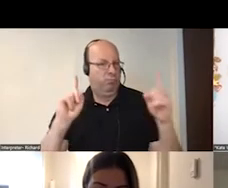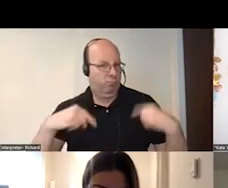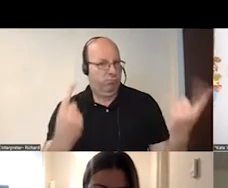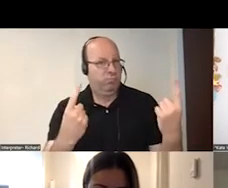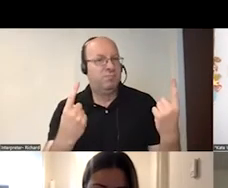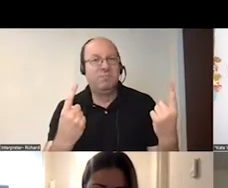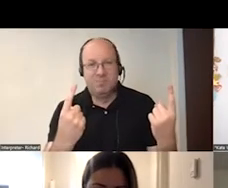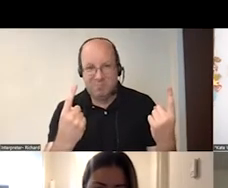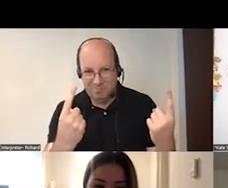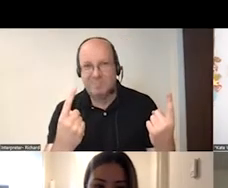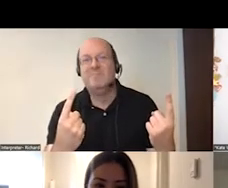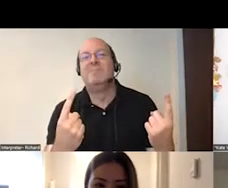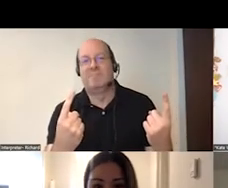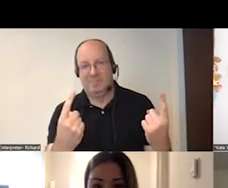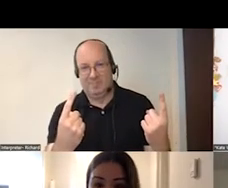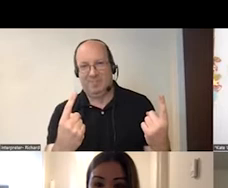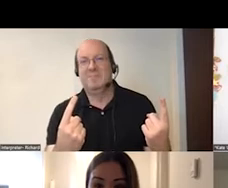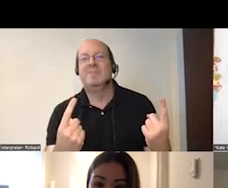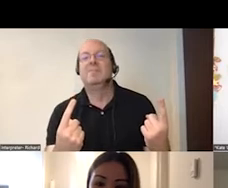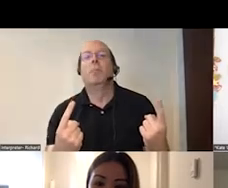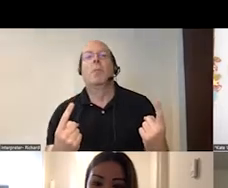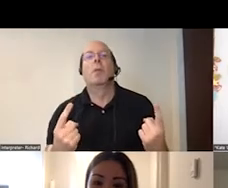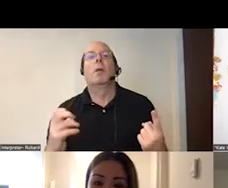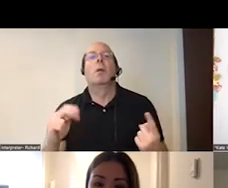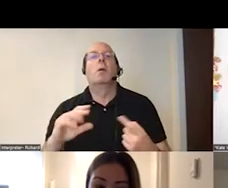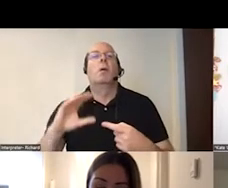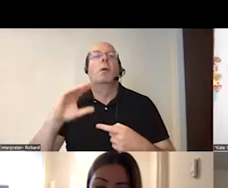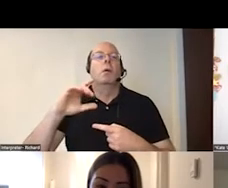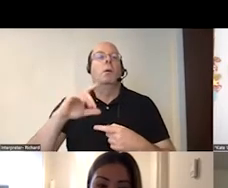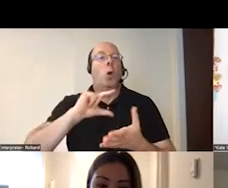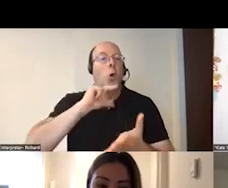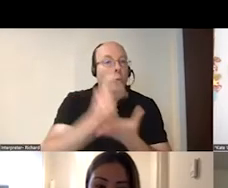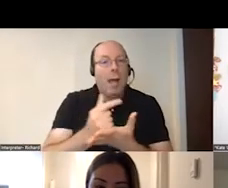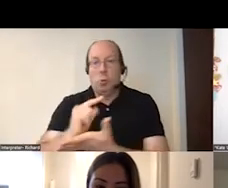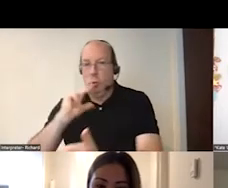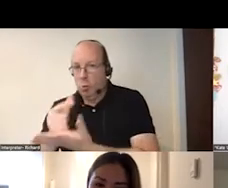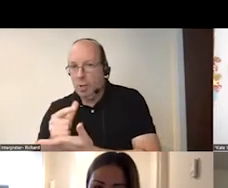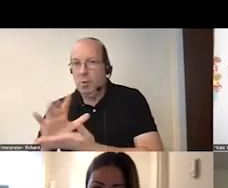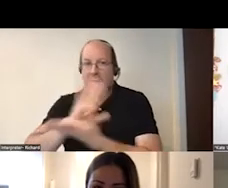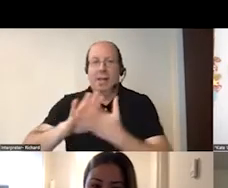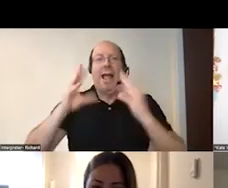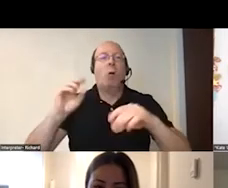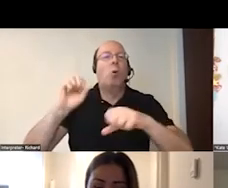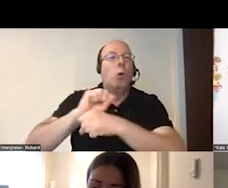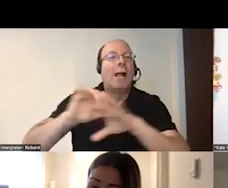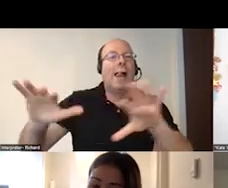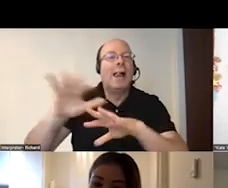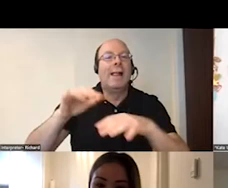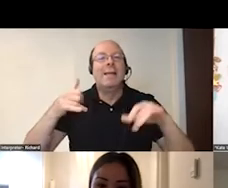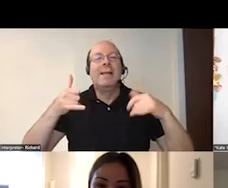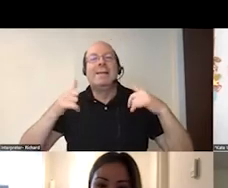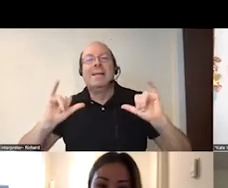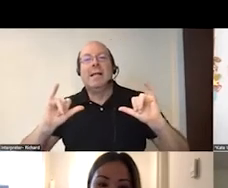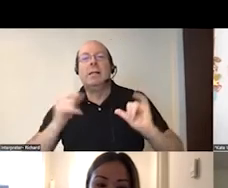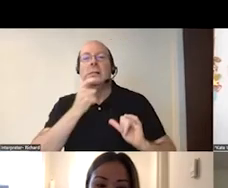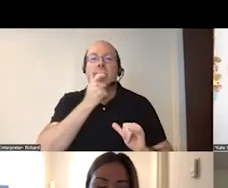And even within like working in industry after graduating college, it's you know, you can kind of go back and forth